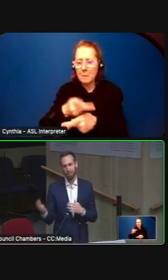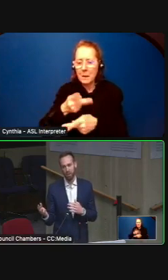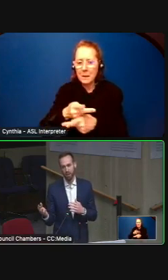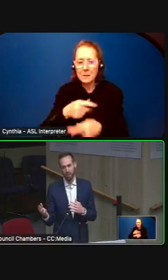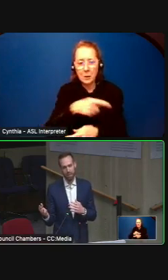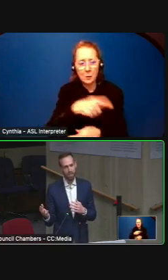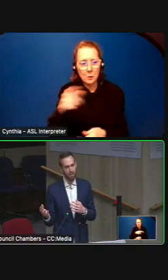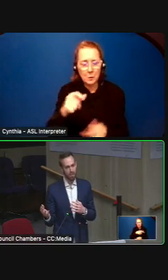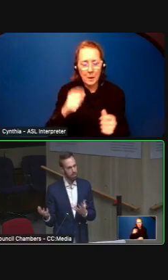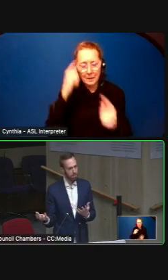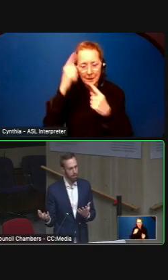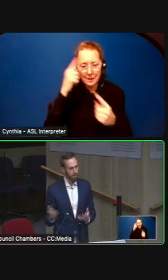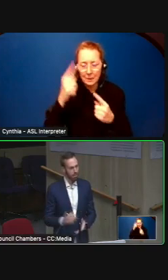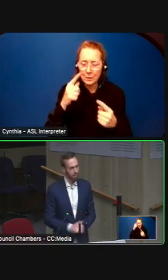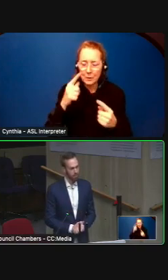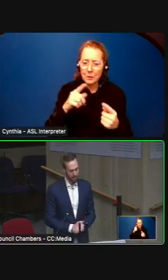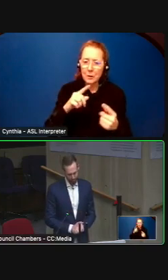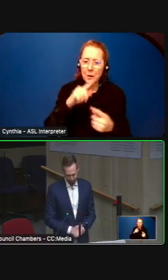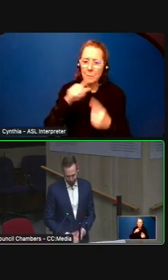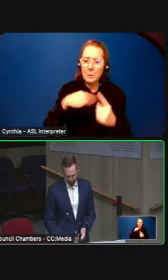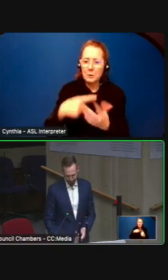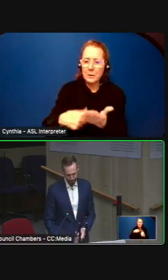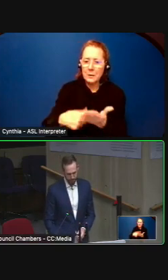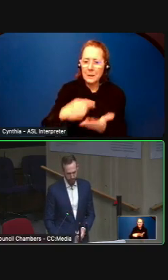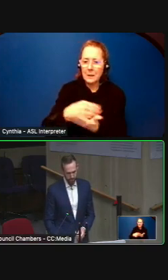consideration going into the budget fiscal year.